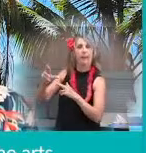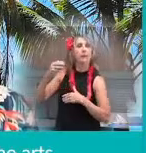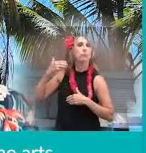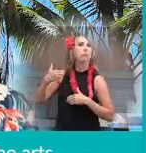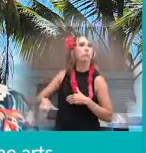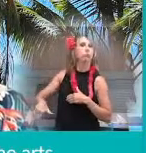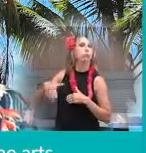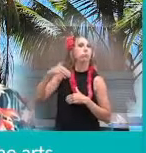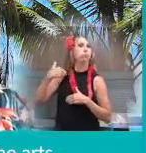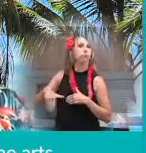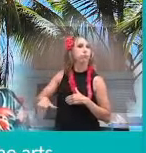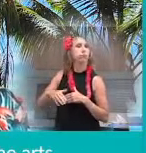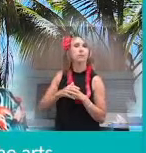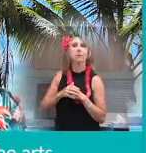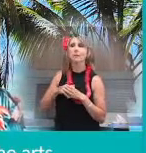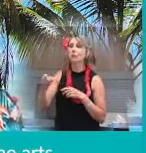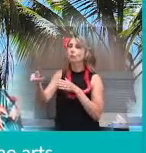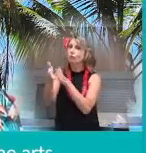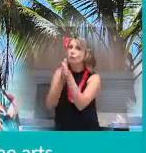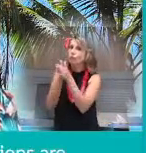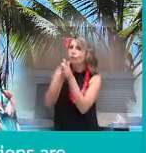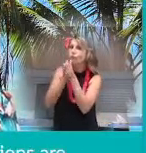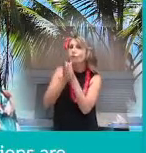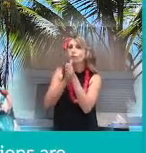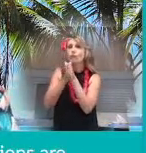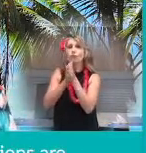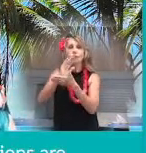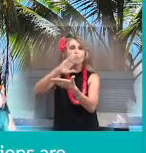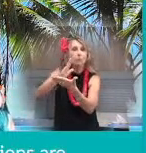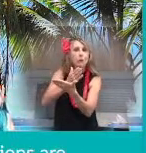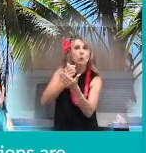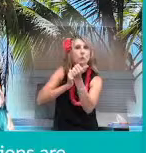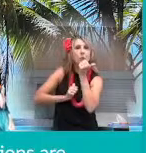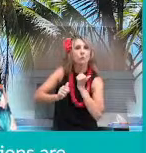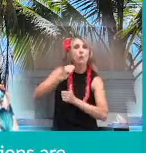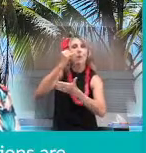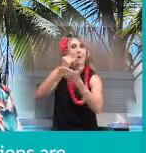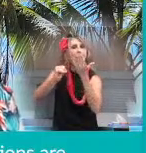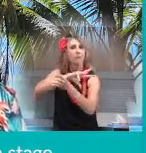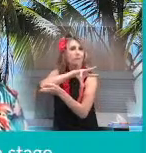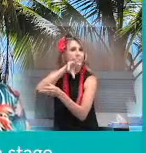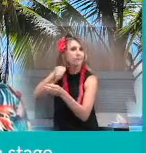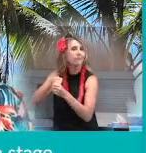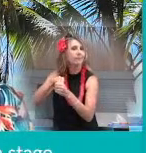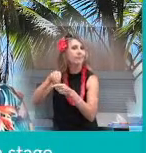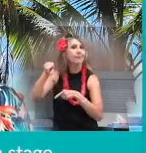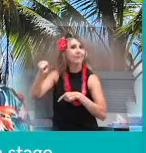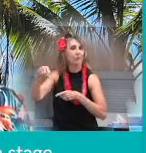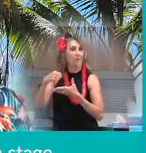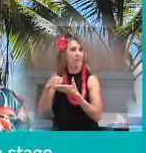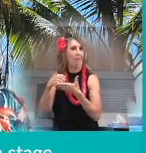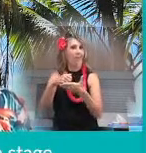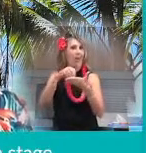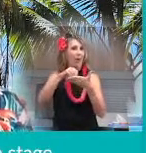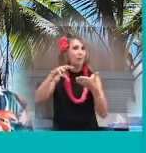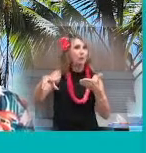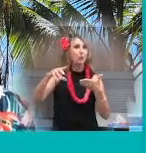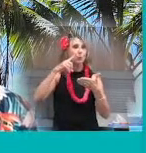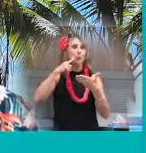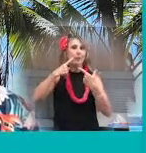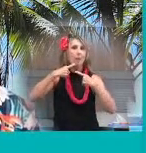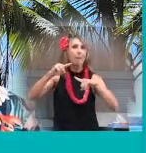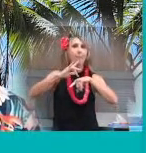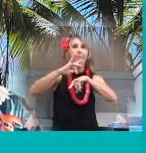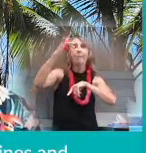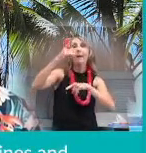alike. She is passionate about the arts. Amongst her proudest contributions are helping students to flourish on stage